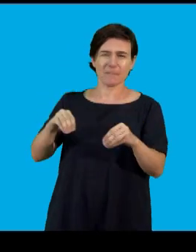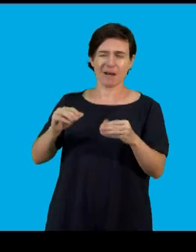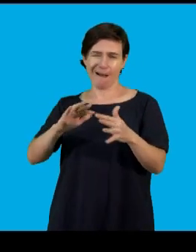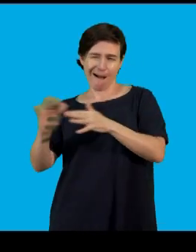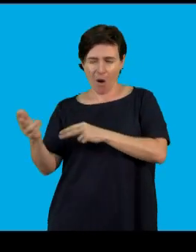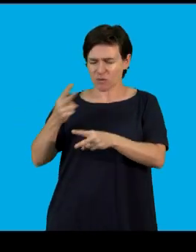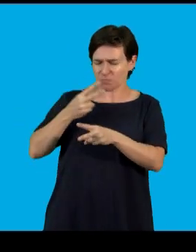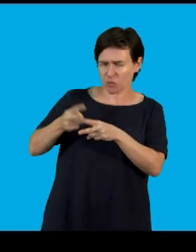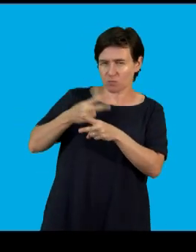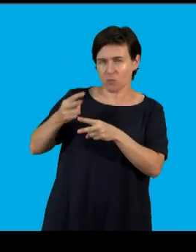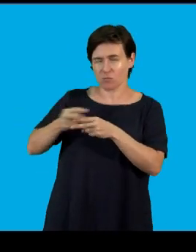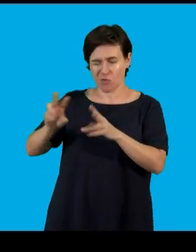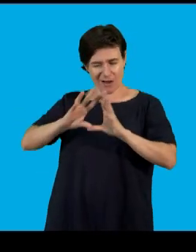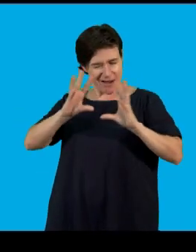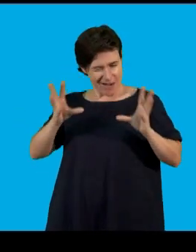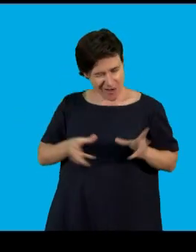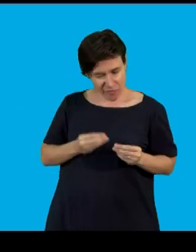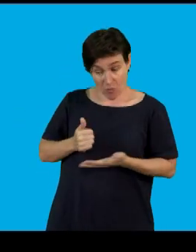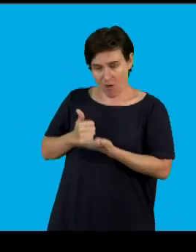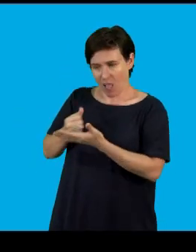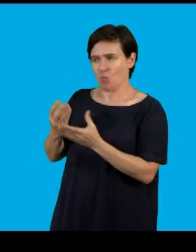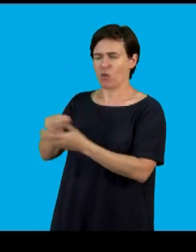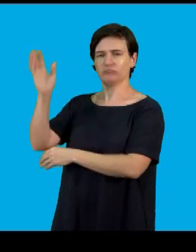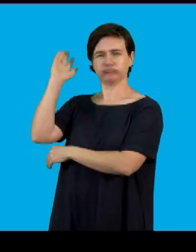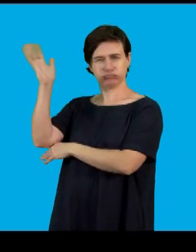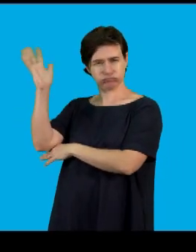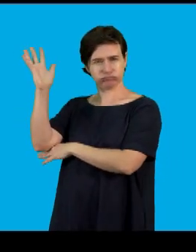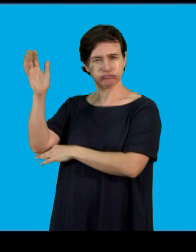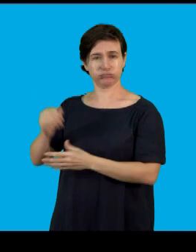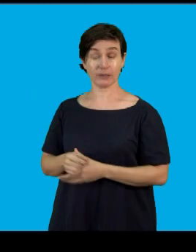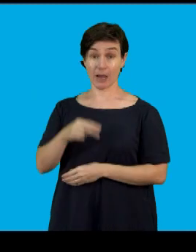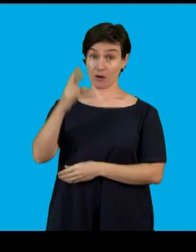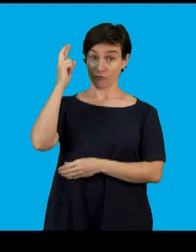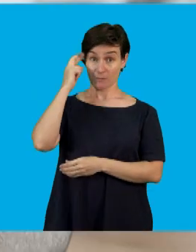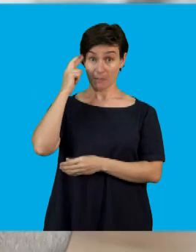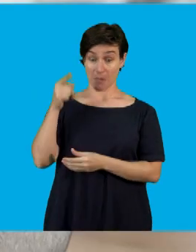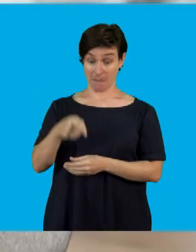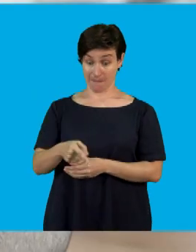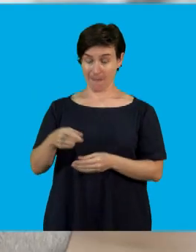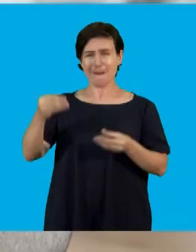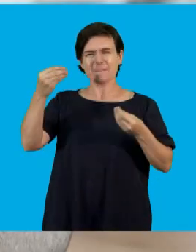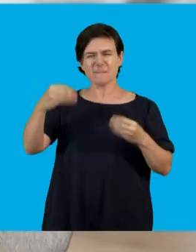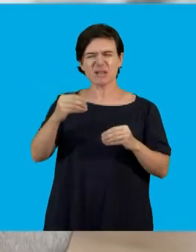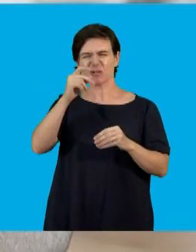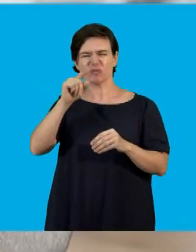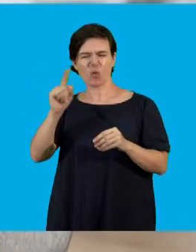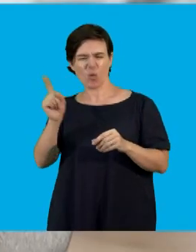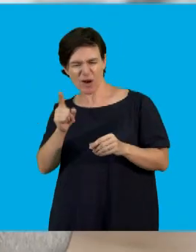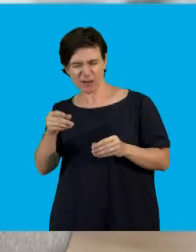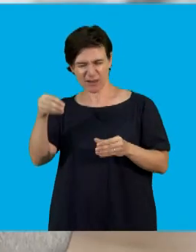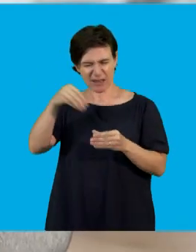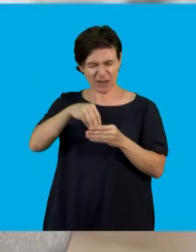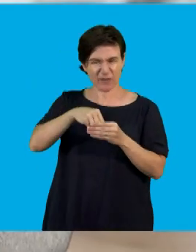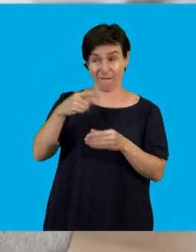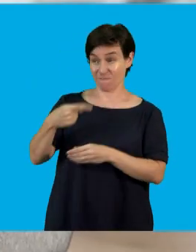support materials for a presentation. Don't forget, action verb is very important because it's assisting you on how to now